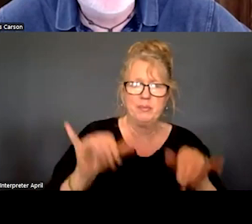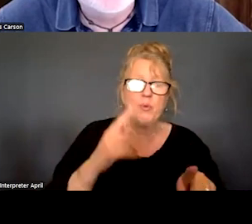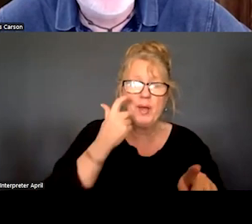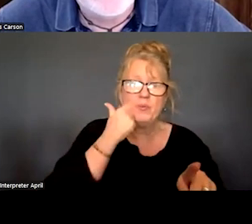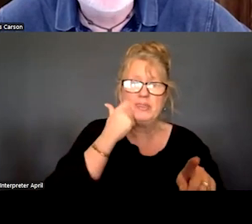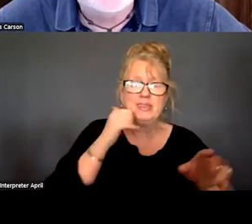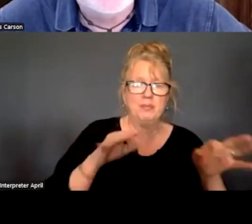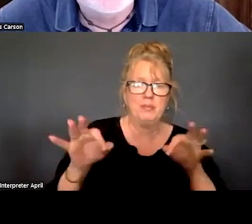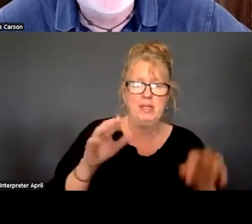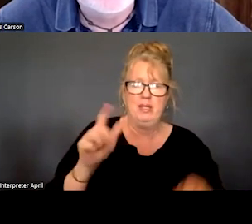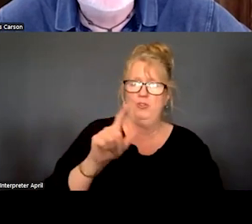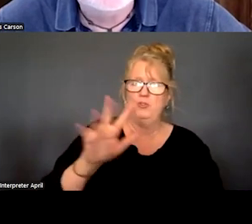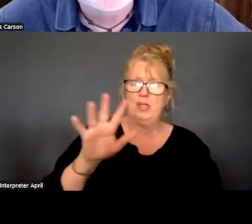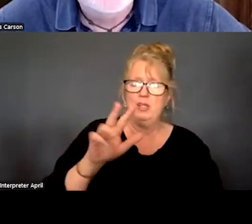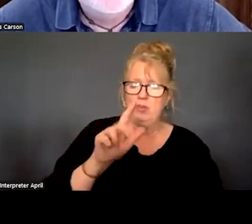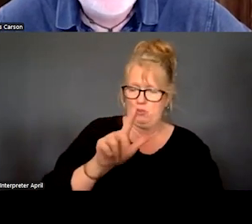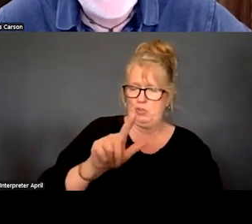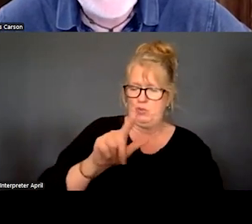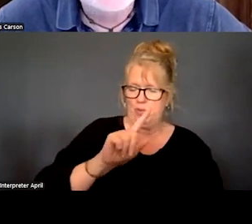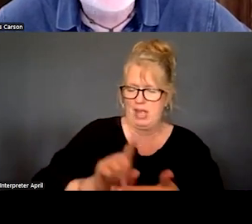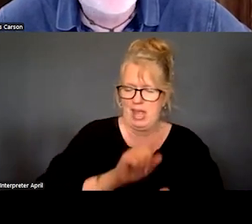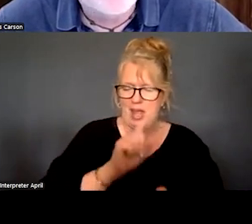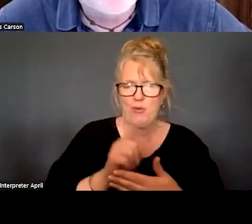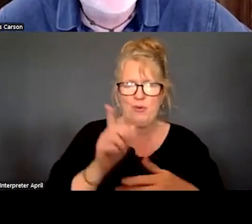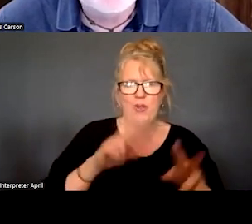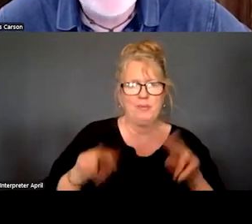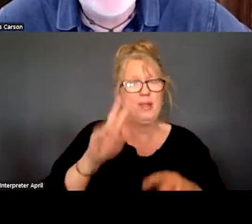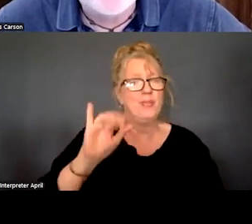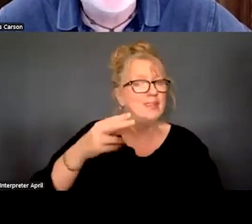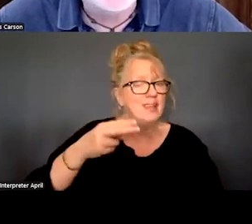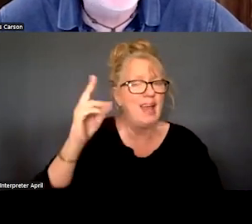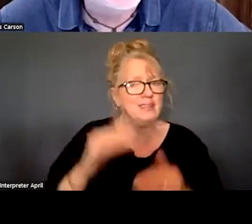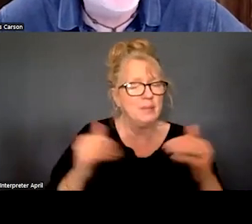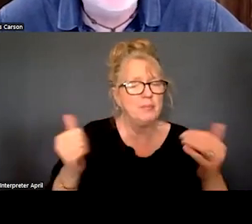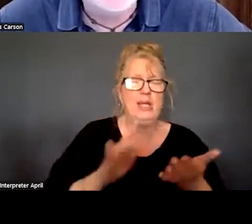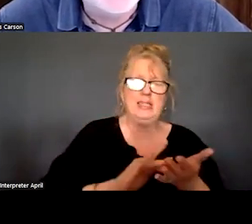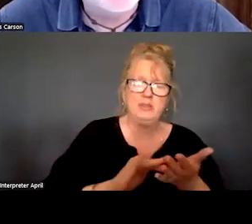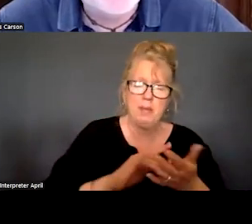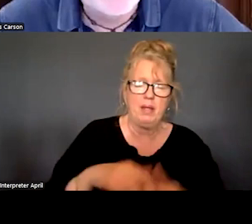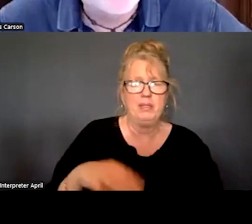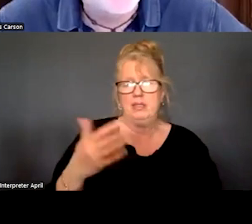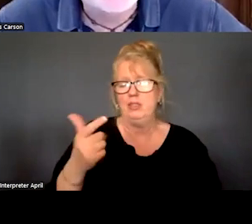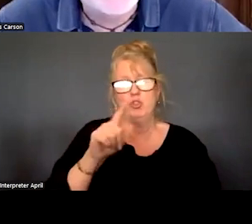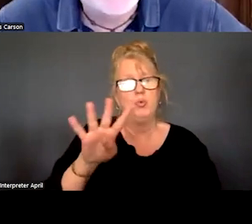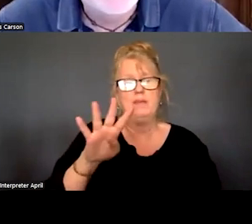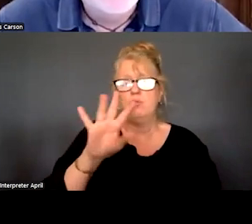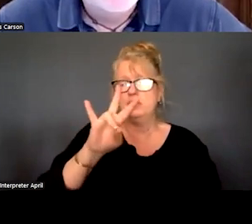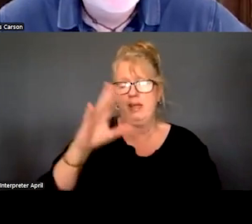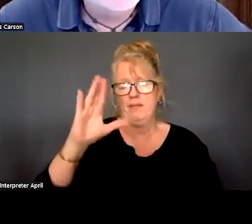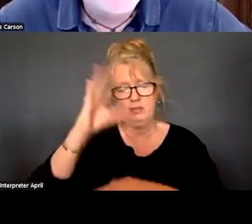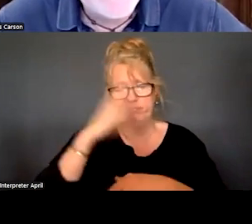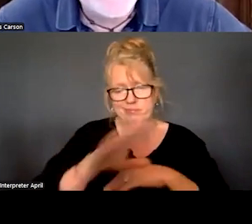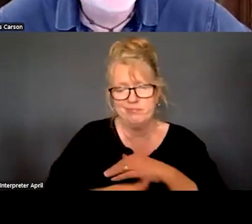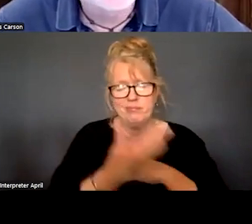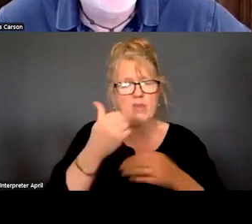the 23-hour OBS unit is the highest level. It's a medical nursing. I mean, 24/7 medical nursing. That